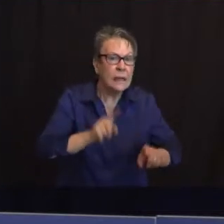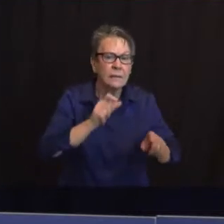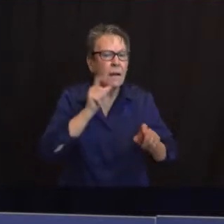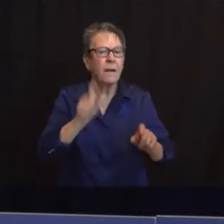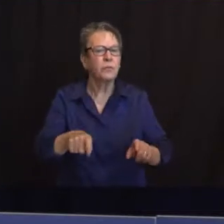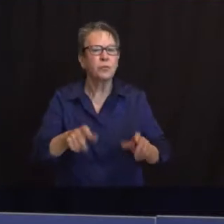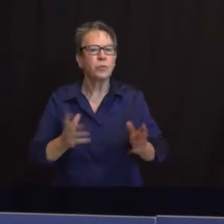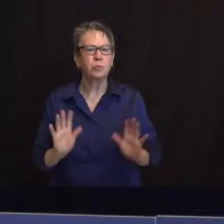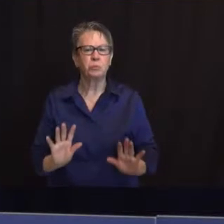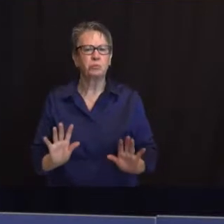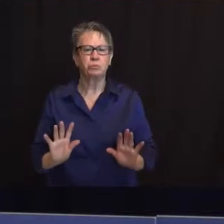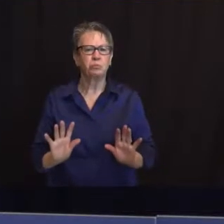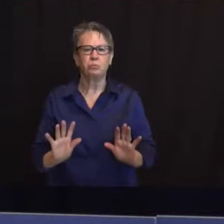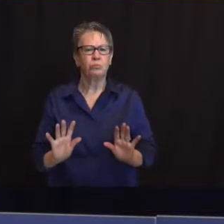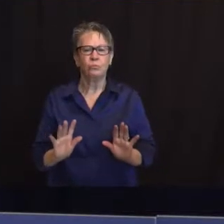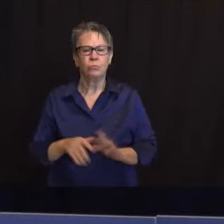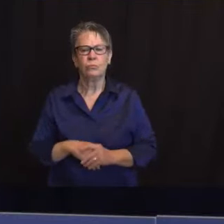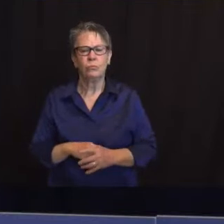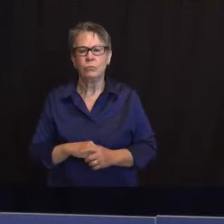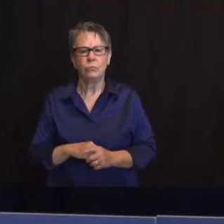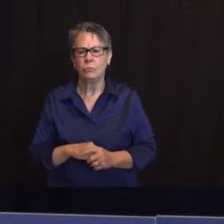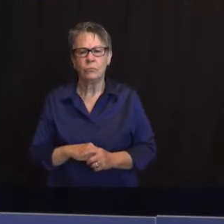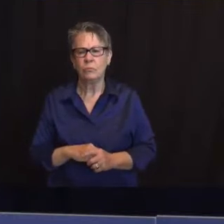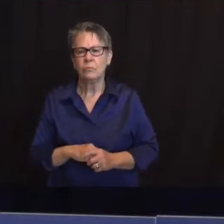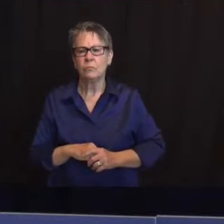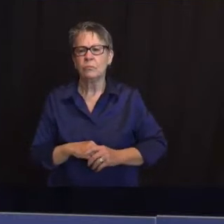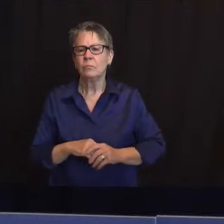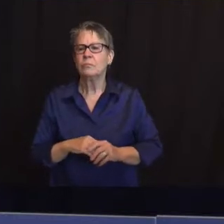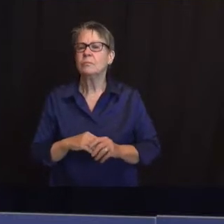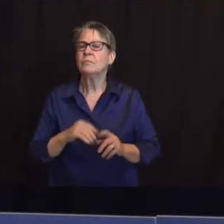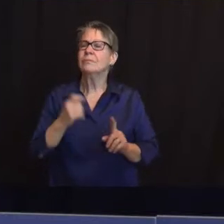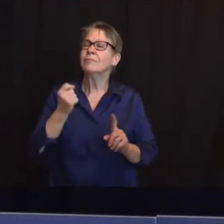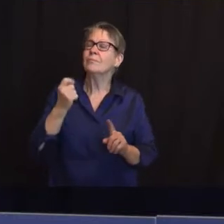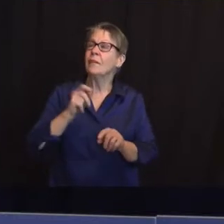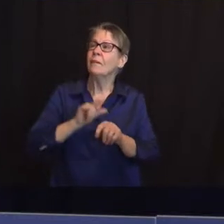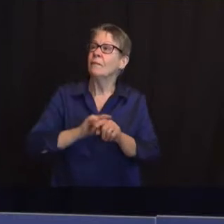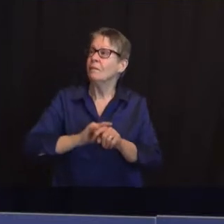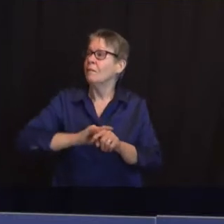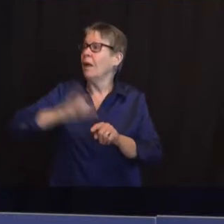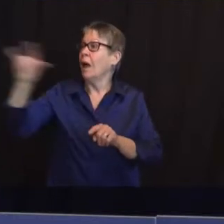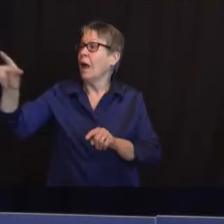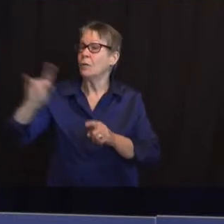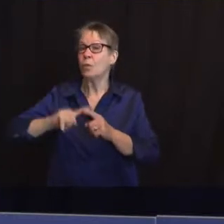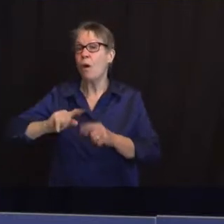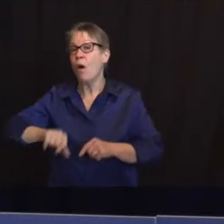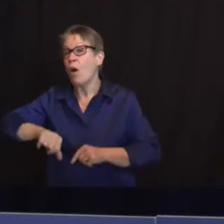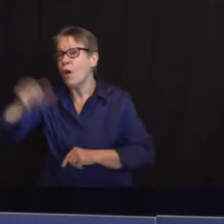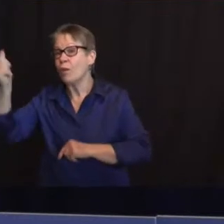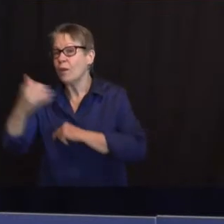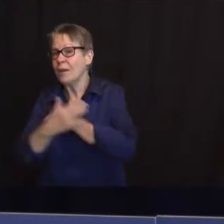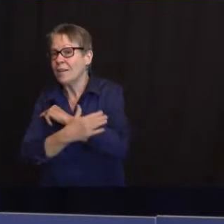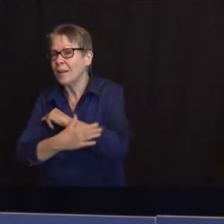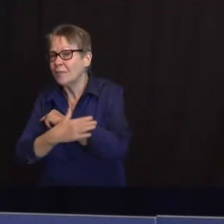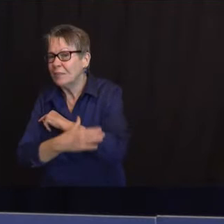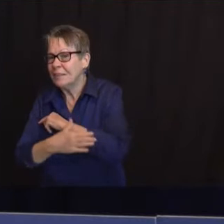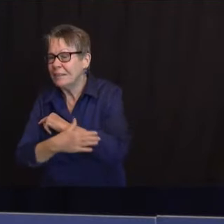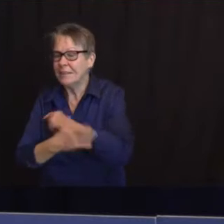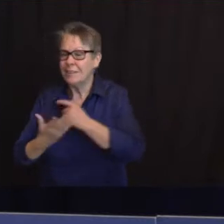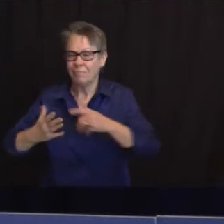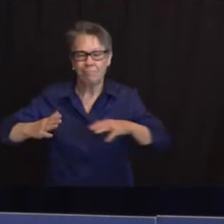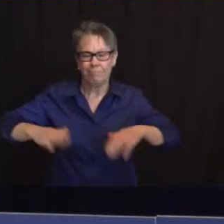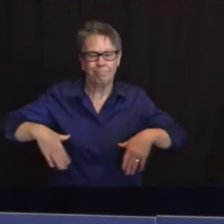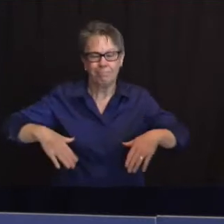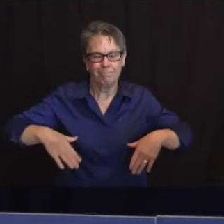International travel poses additional risks, and even fully vaccinated travelers are at increased risk for getting and